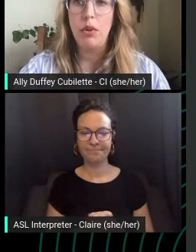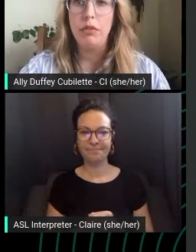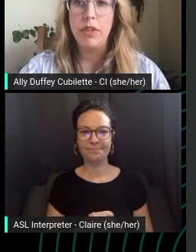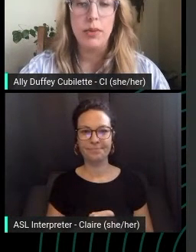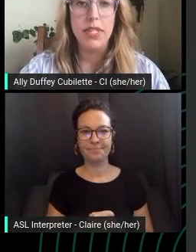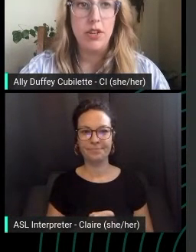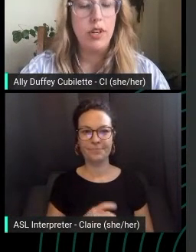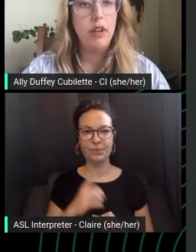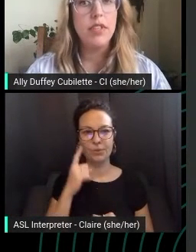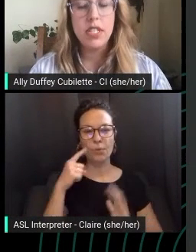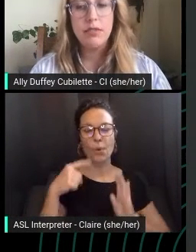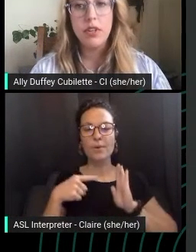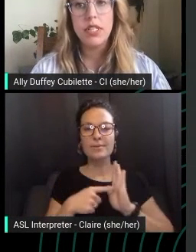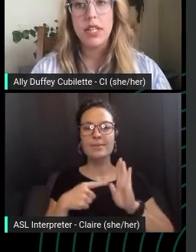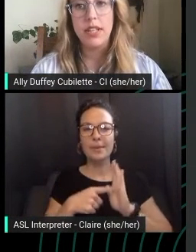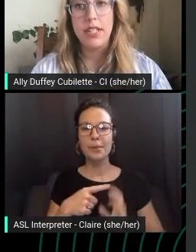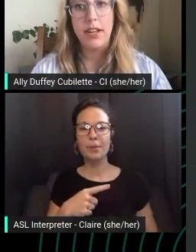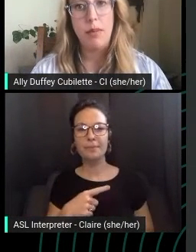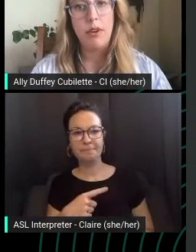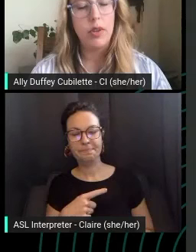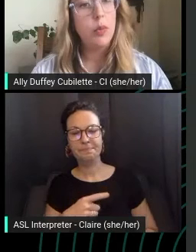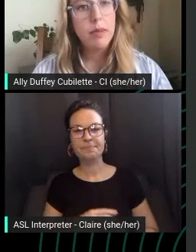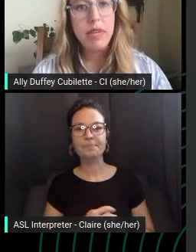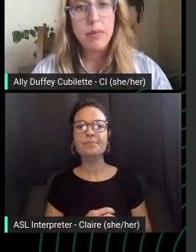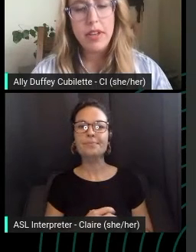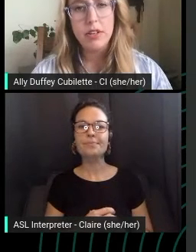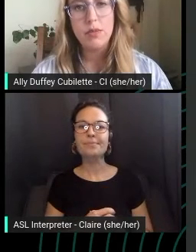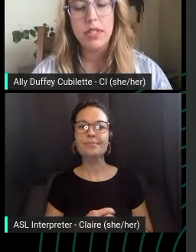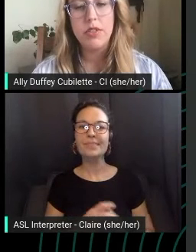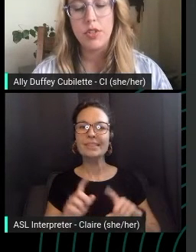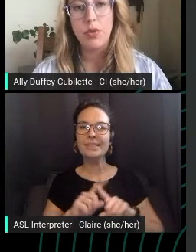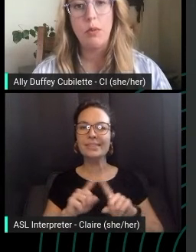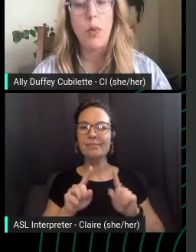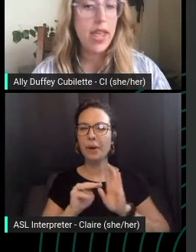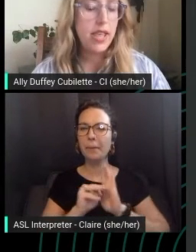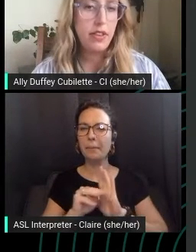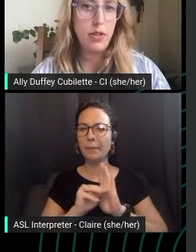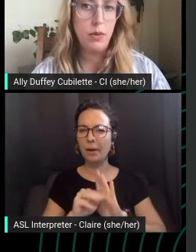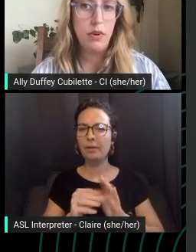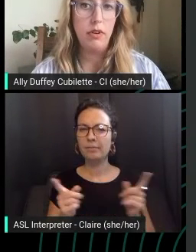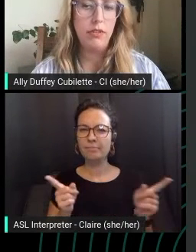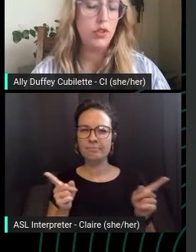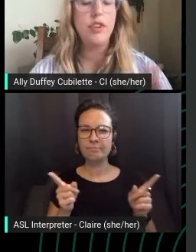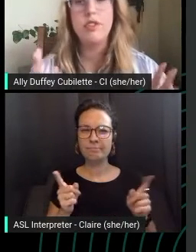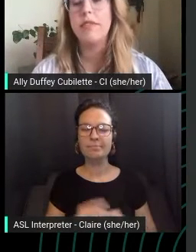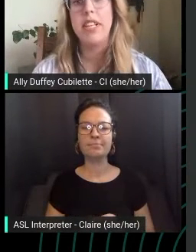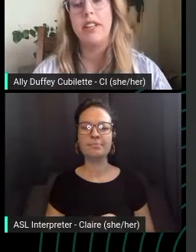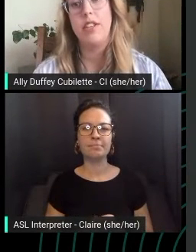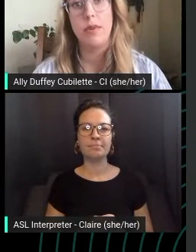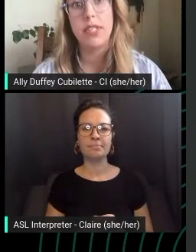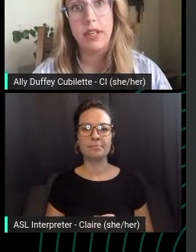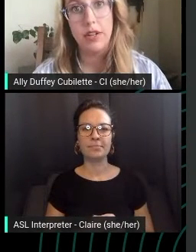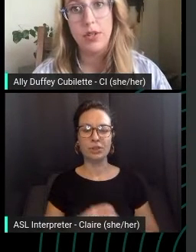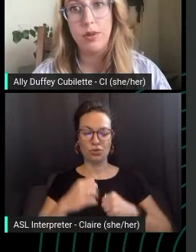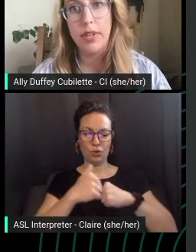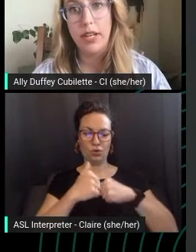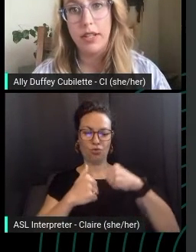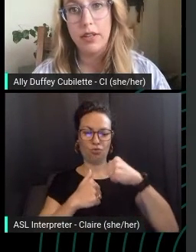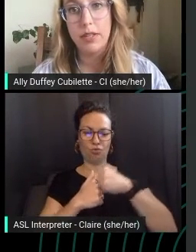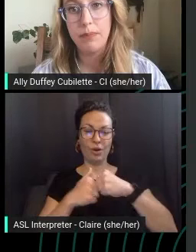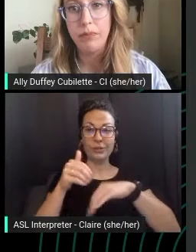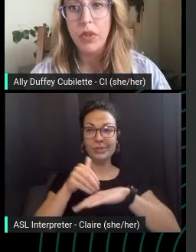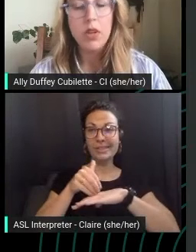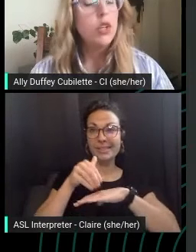a sample visualization of the difference in data model. And what I mean by that is really just the way that the structure of the data that you are sending to